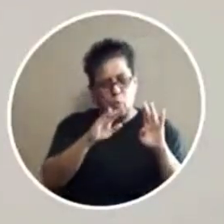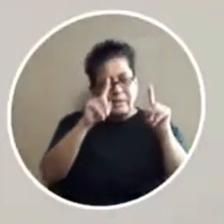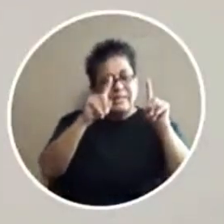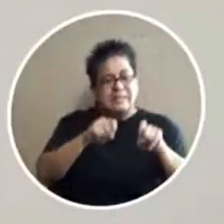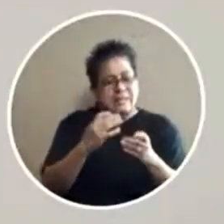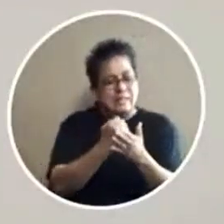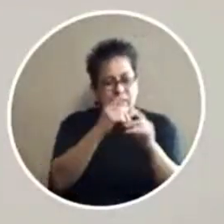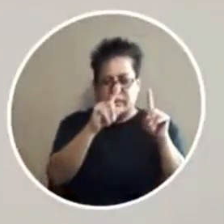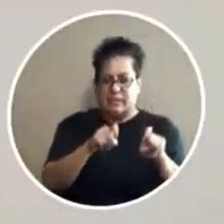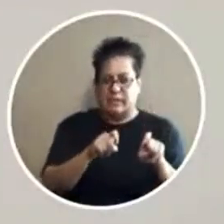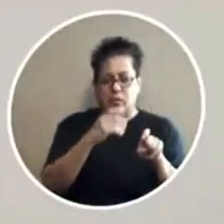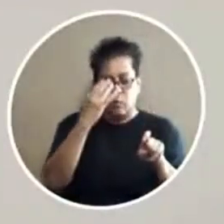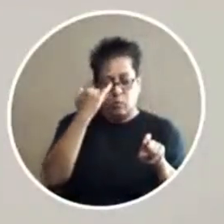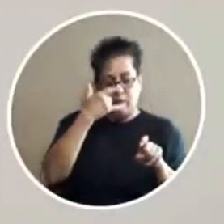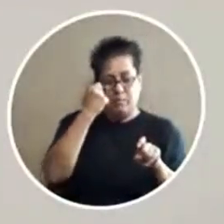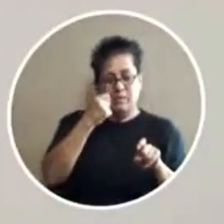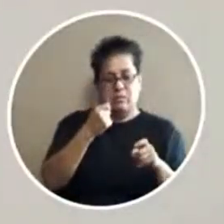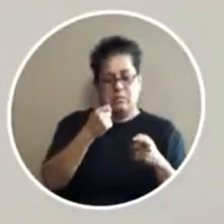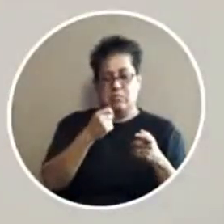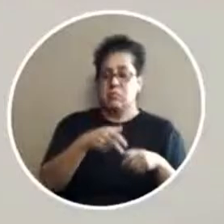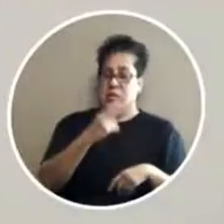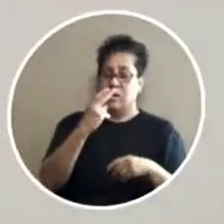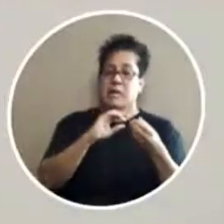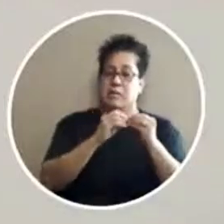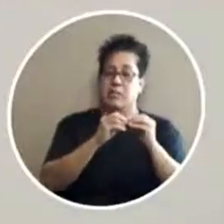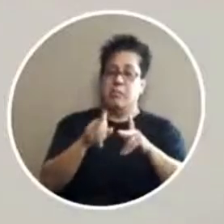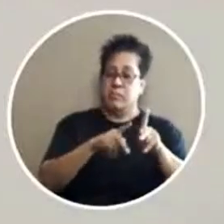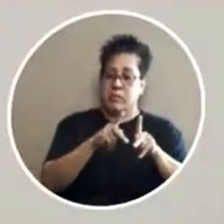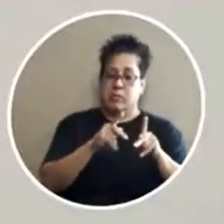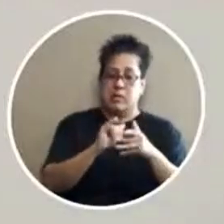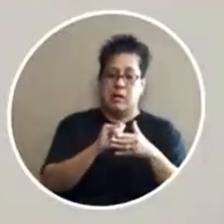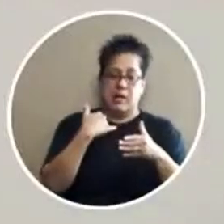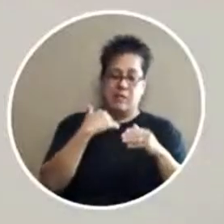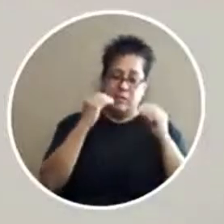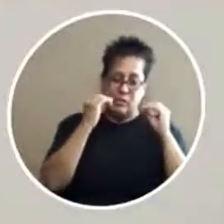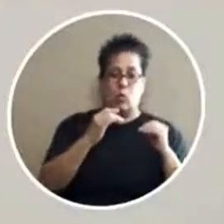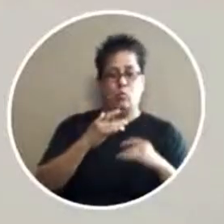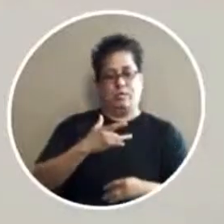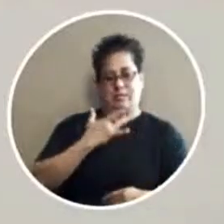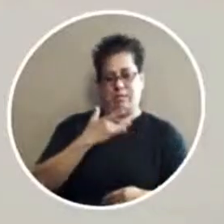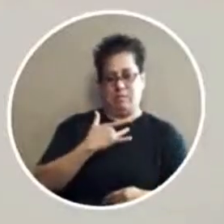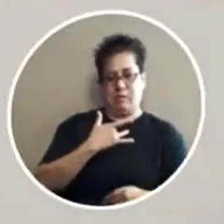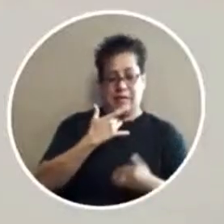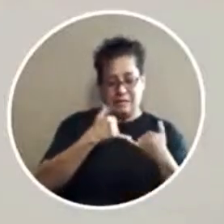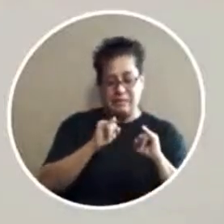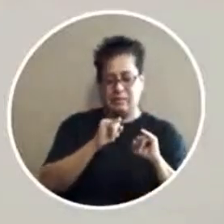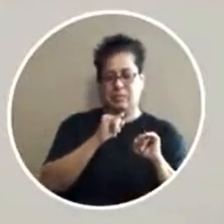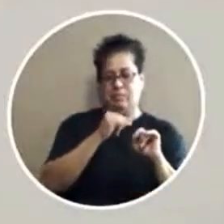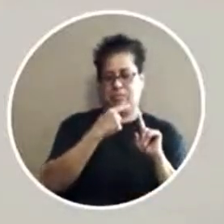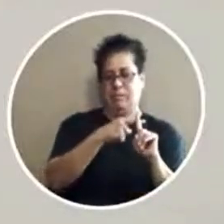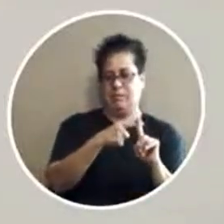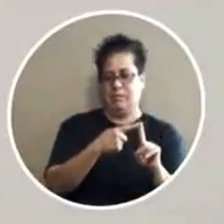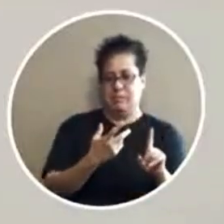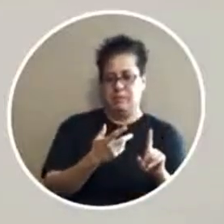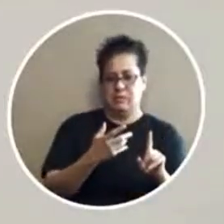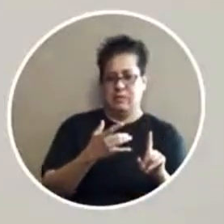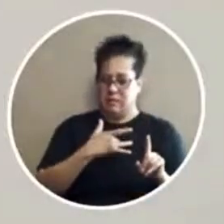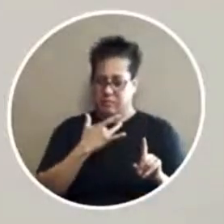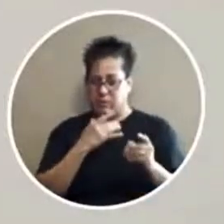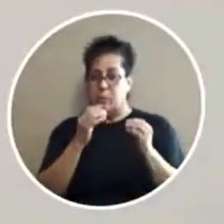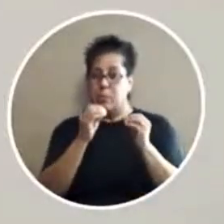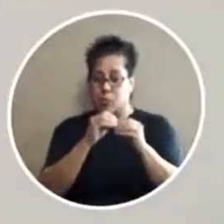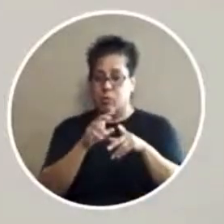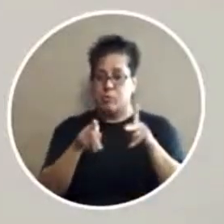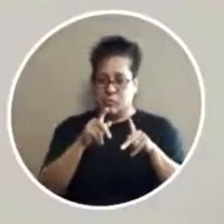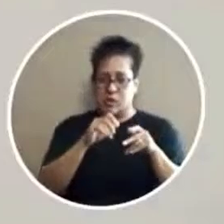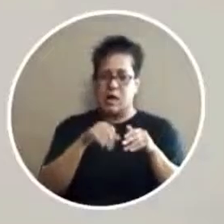because of the high number of asymptomatic individuals that we are identifying. So we suspect that there's more out there that are